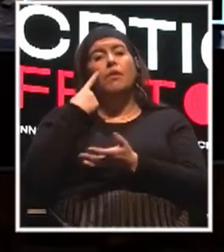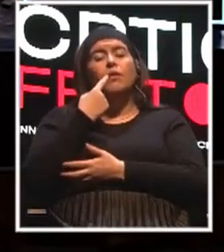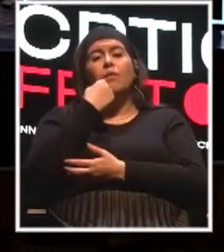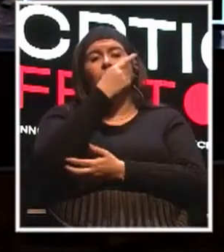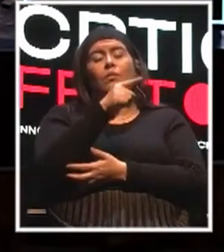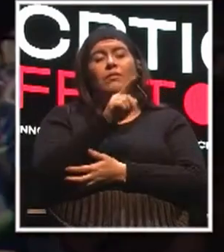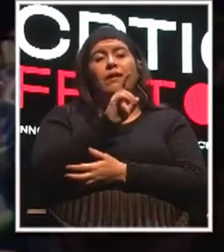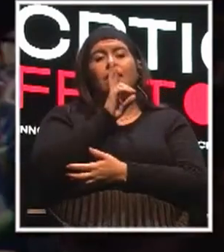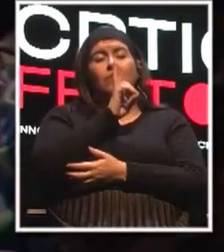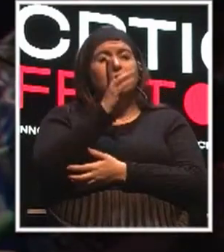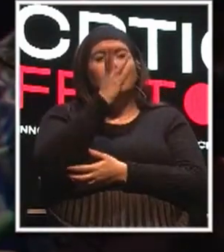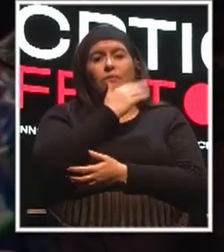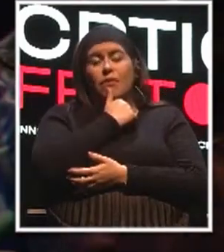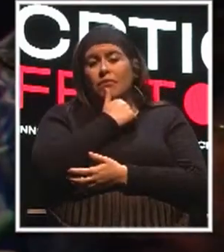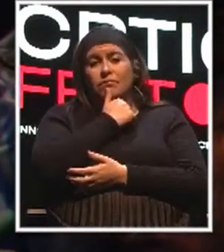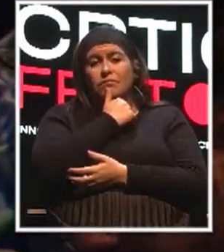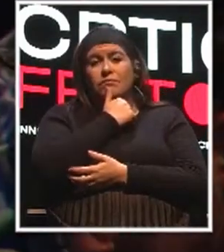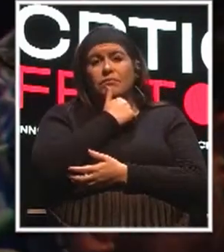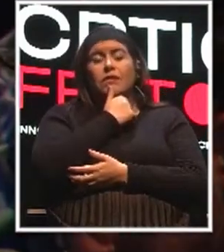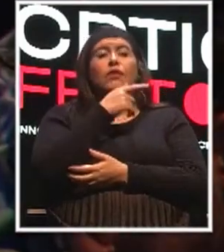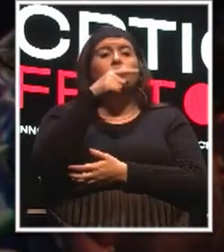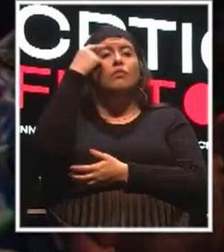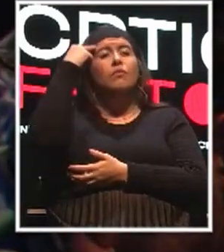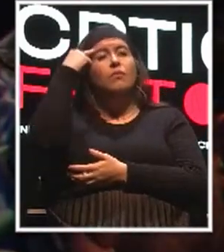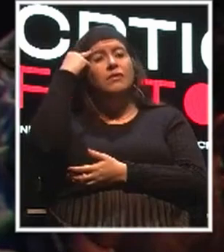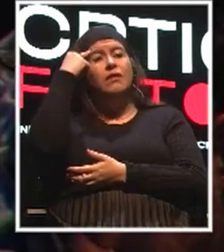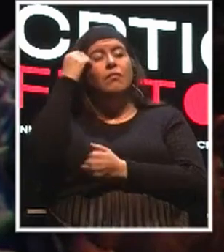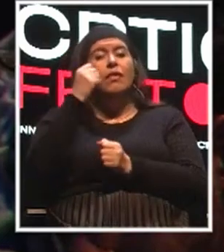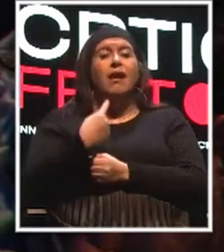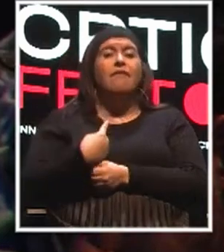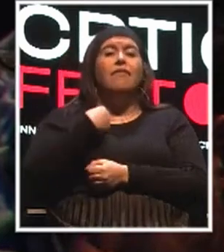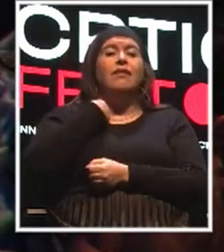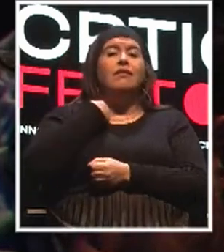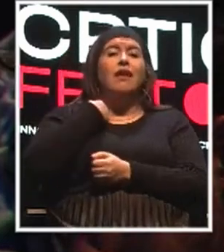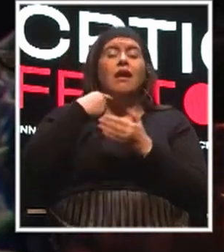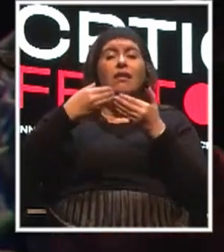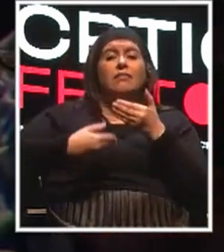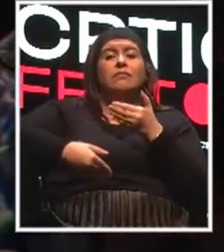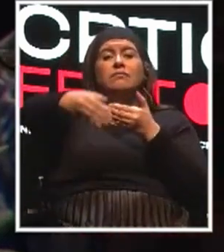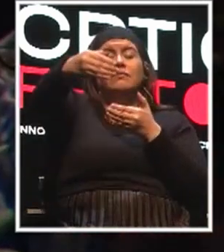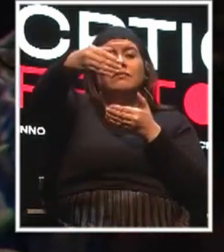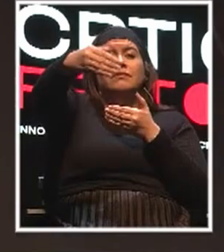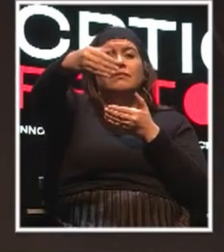how do you think this could affect long-term to the mindful consumption of media?